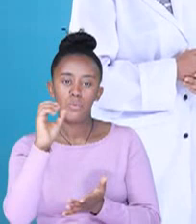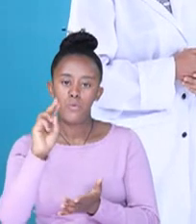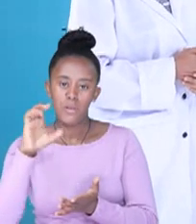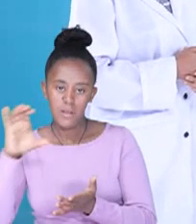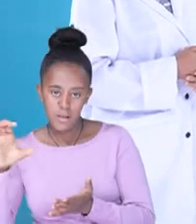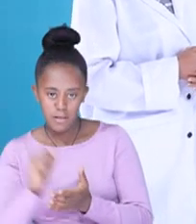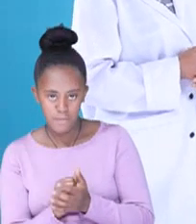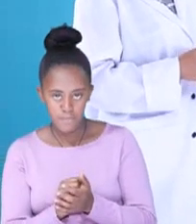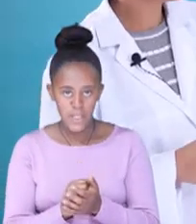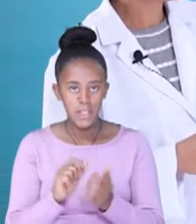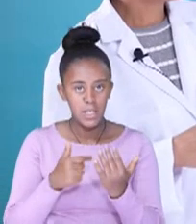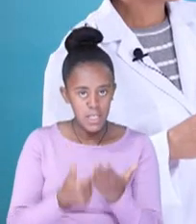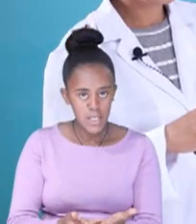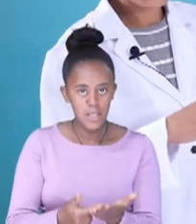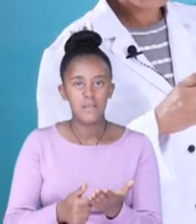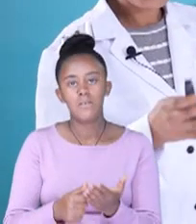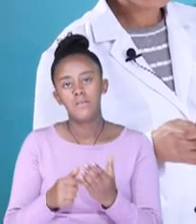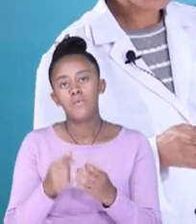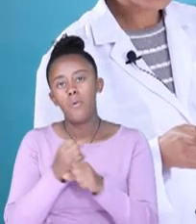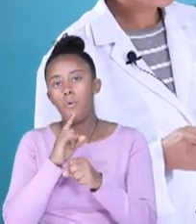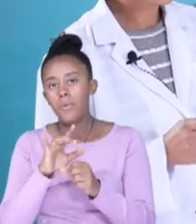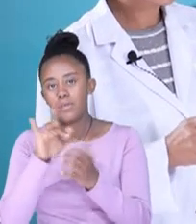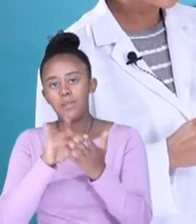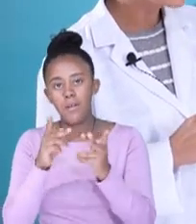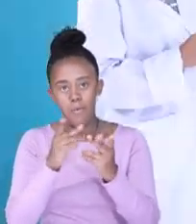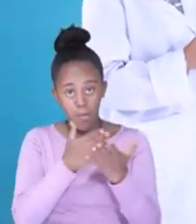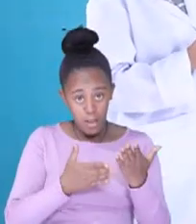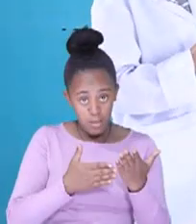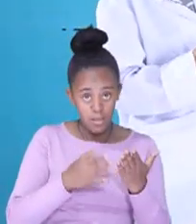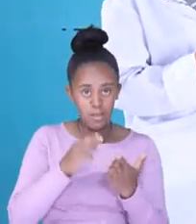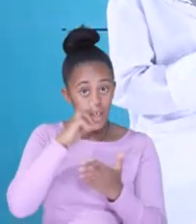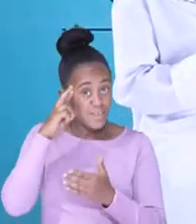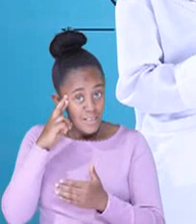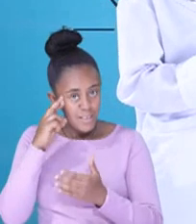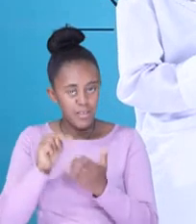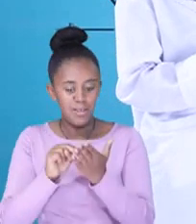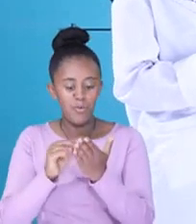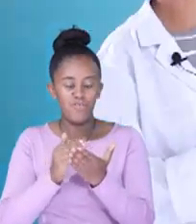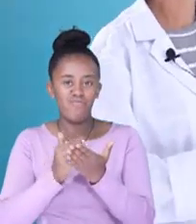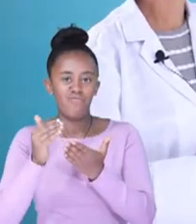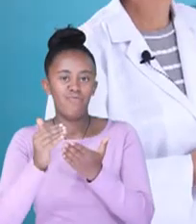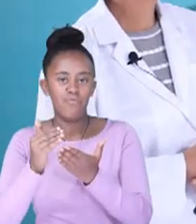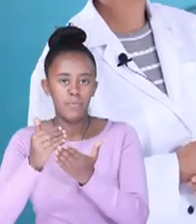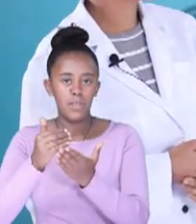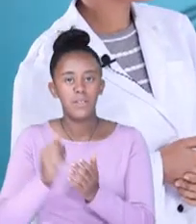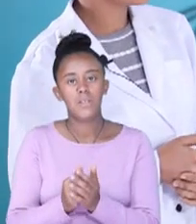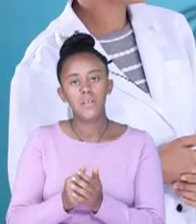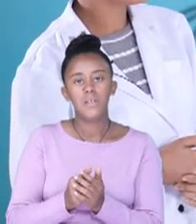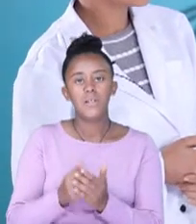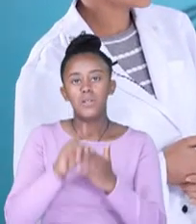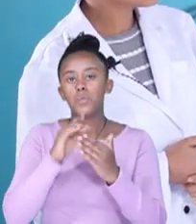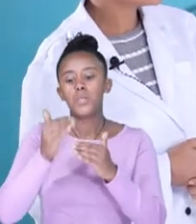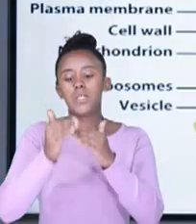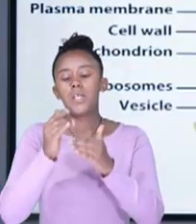vacuole, and this vacuole occupies the central part. For that reason, the nucleus is found near to the side